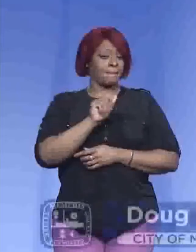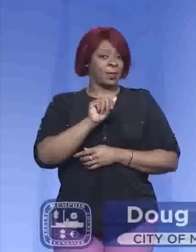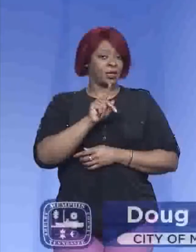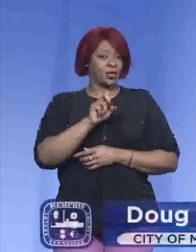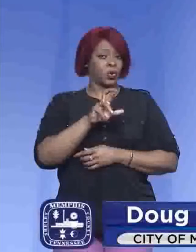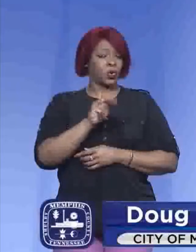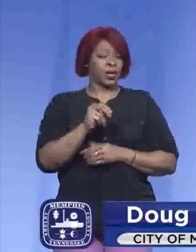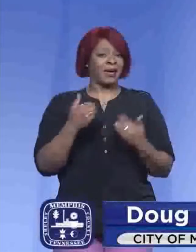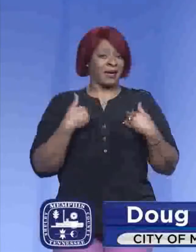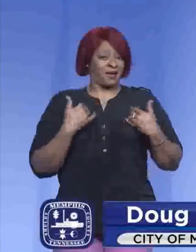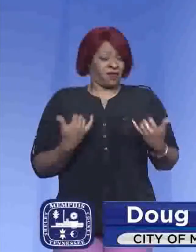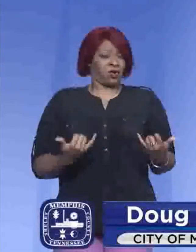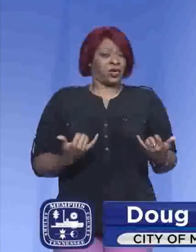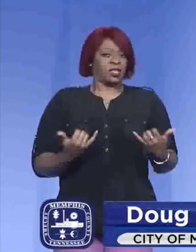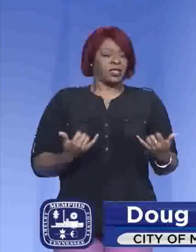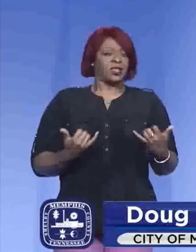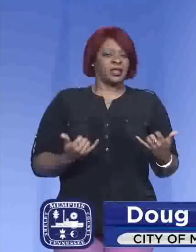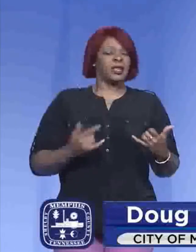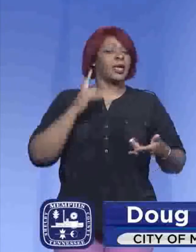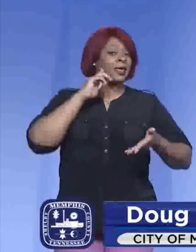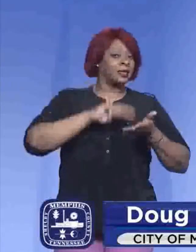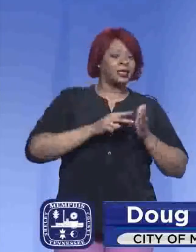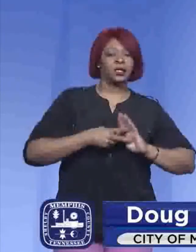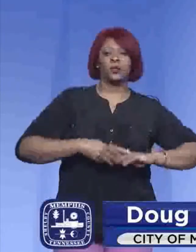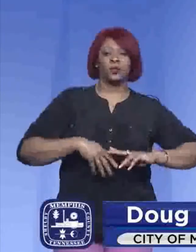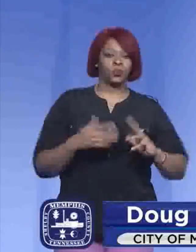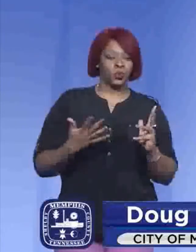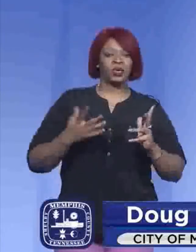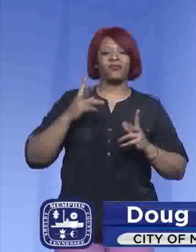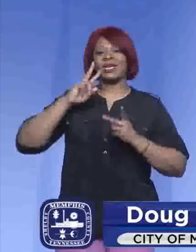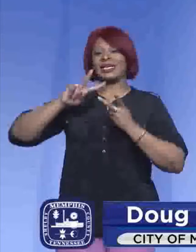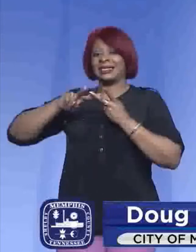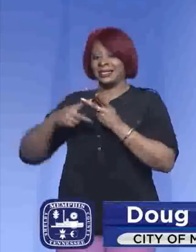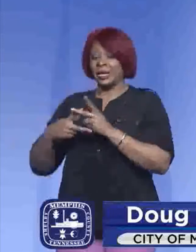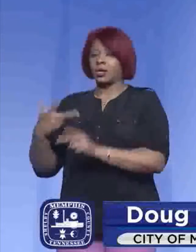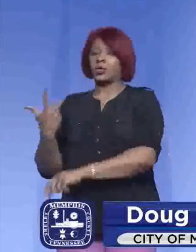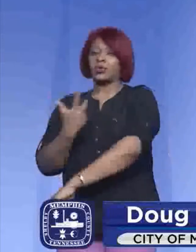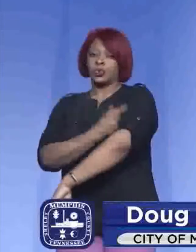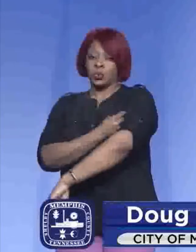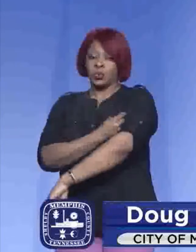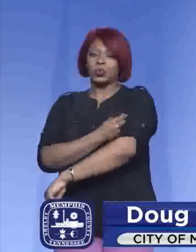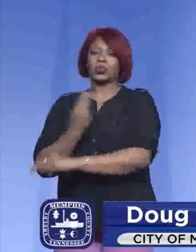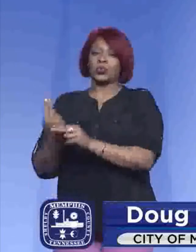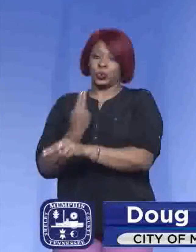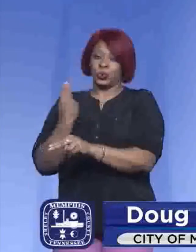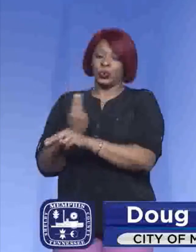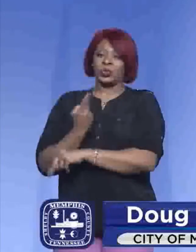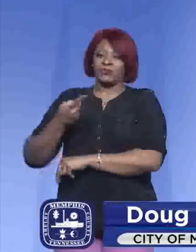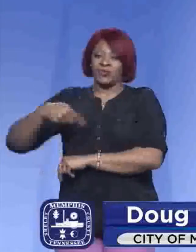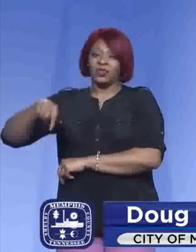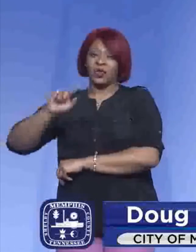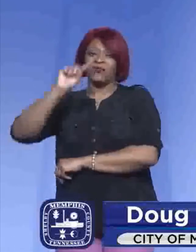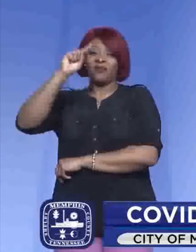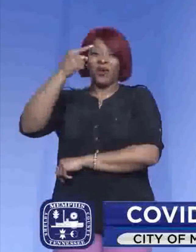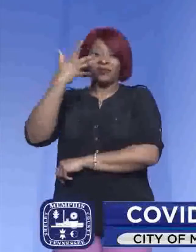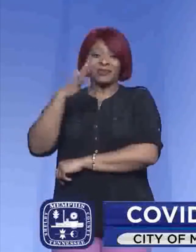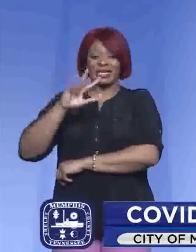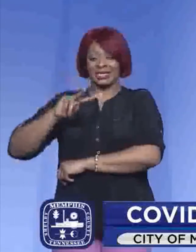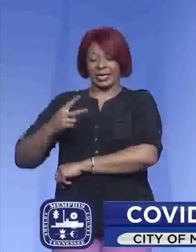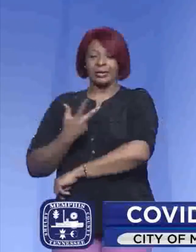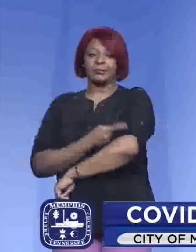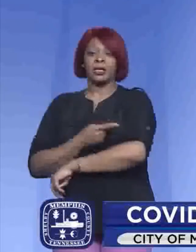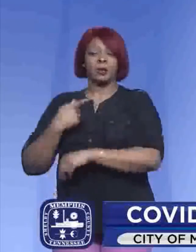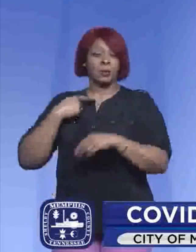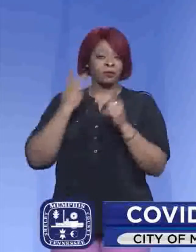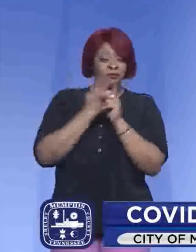we have in our possession now are intended to be for second dose utilization. And so as soon as we made that determination,